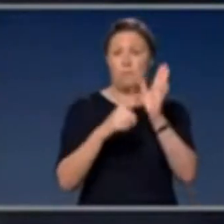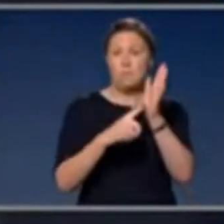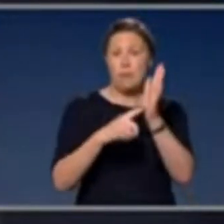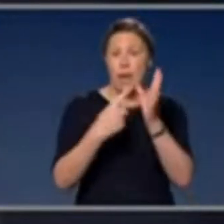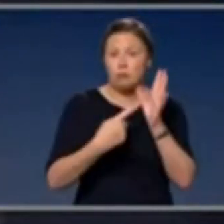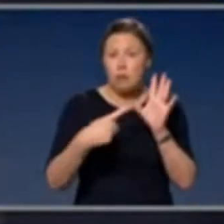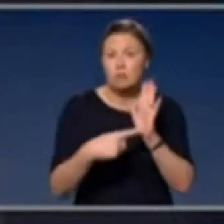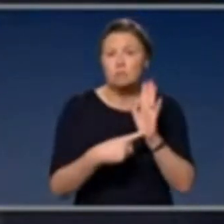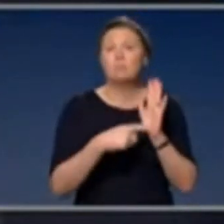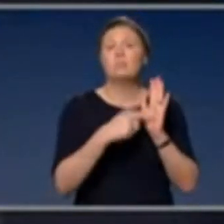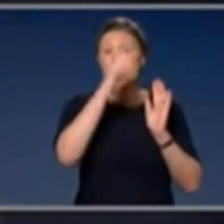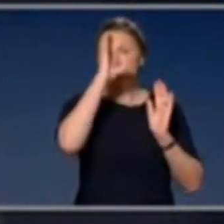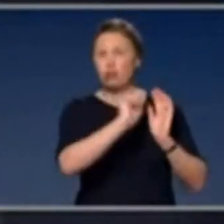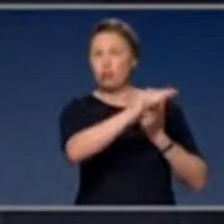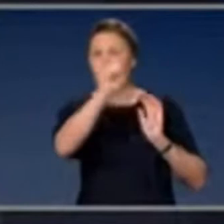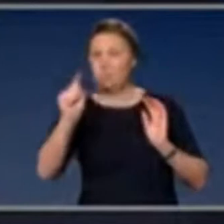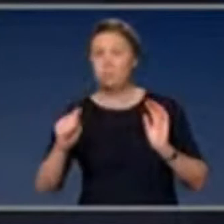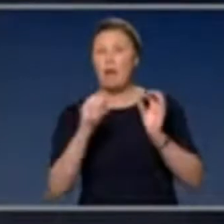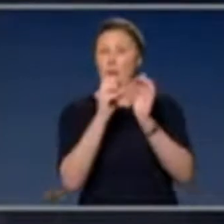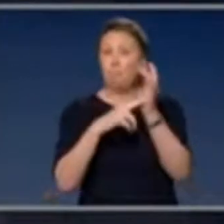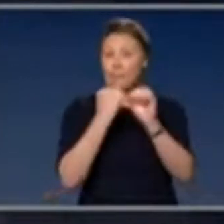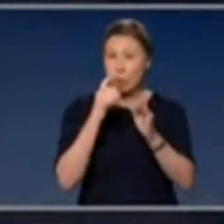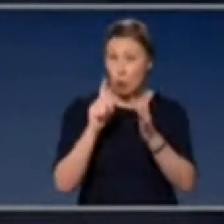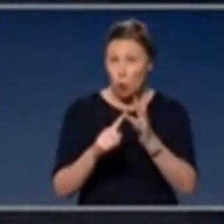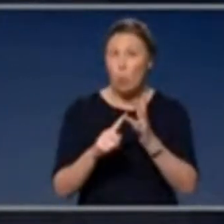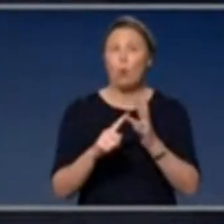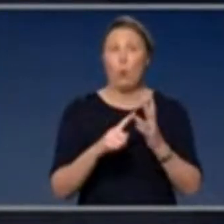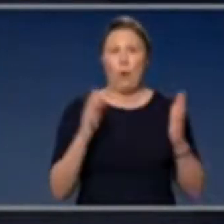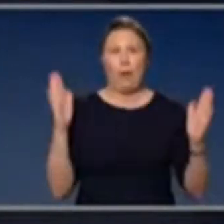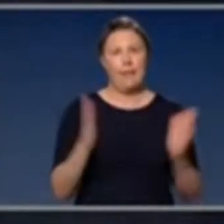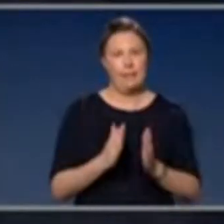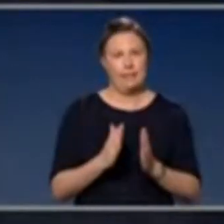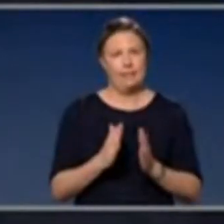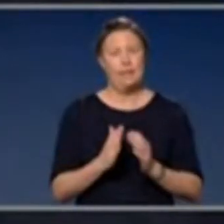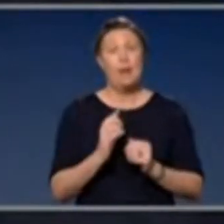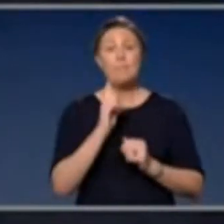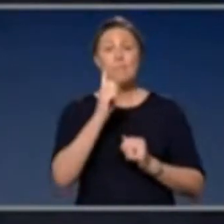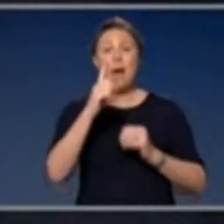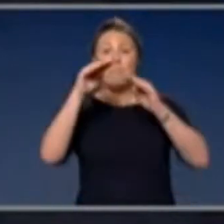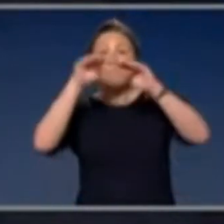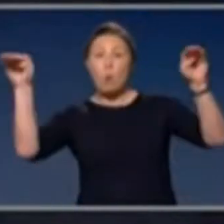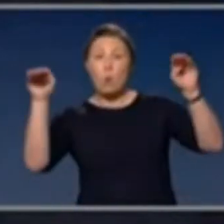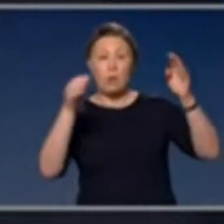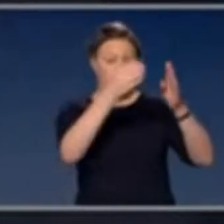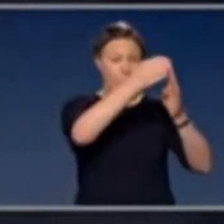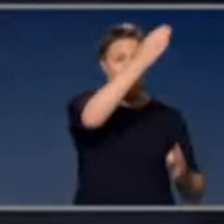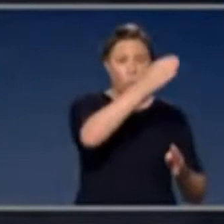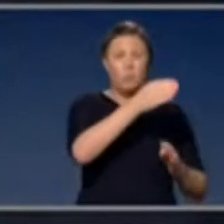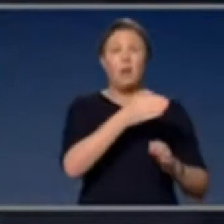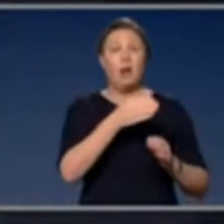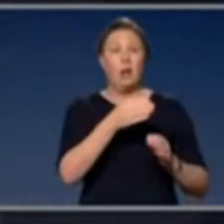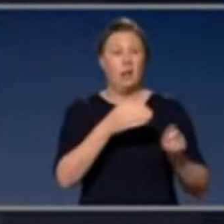other parts of regional Victoria. But at the borders, both north and to the west, very few, if